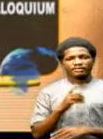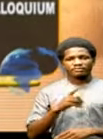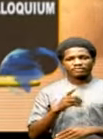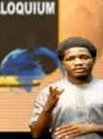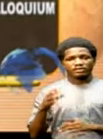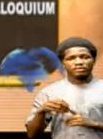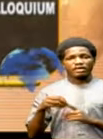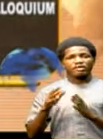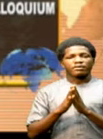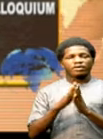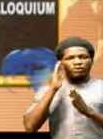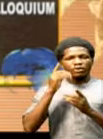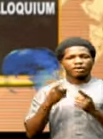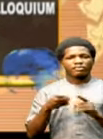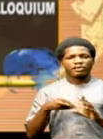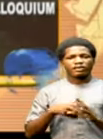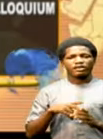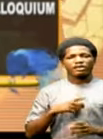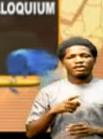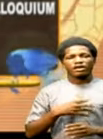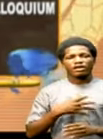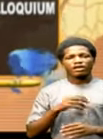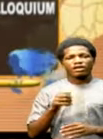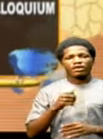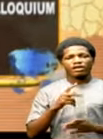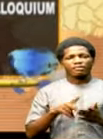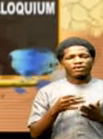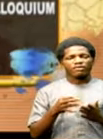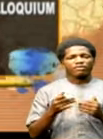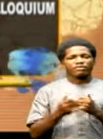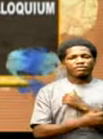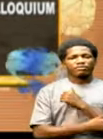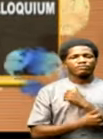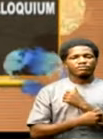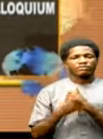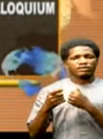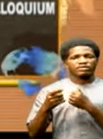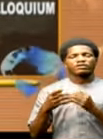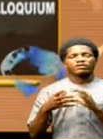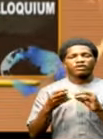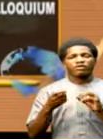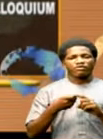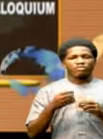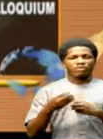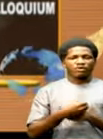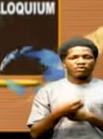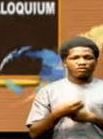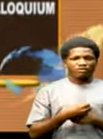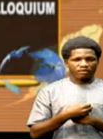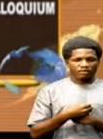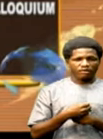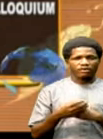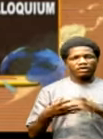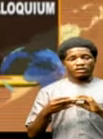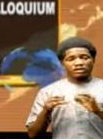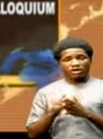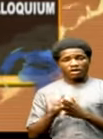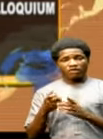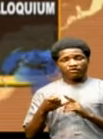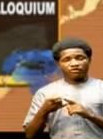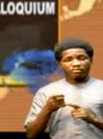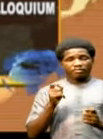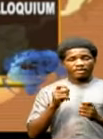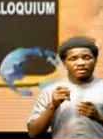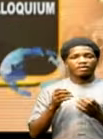in Lagos and in other parts of the country. A statement from his office indicated that for the main event in Lagos,